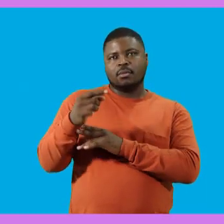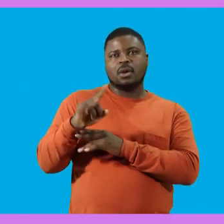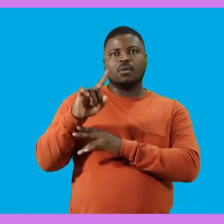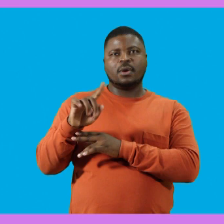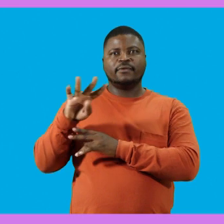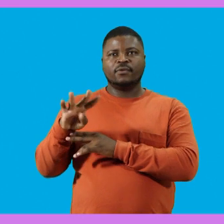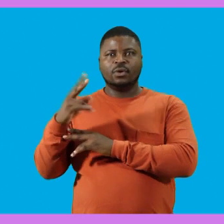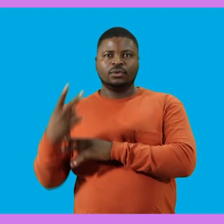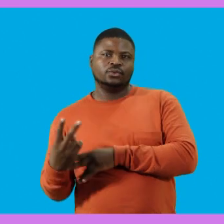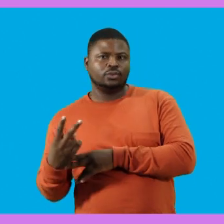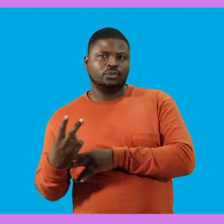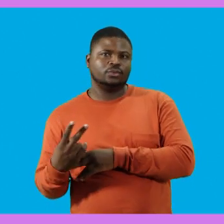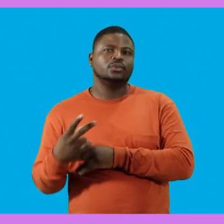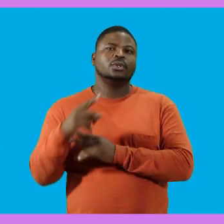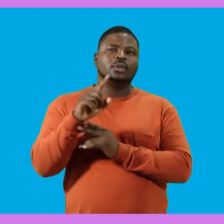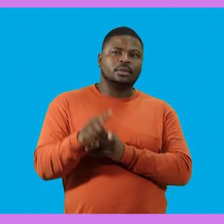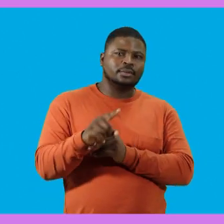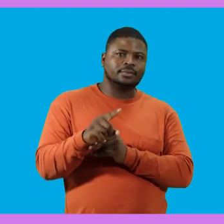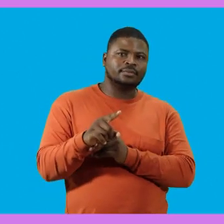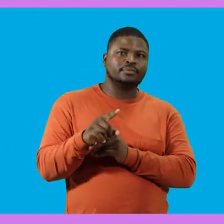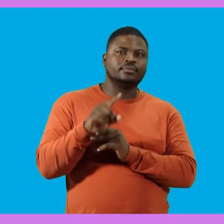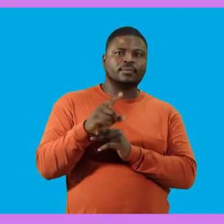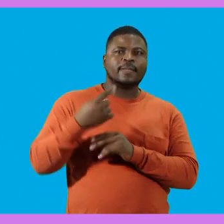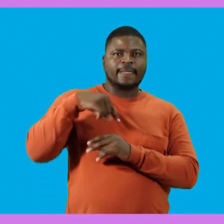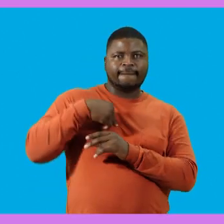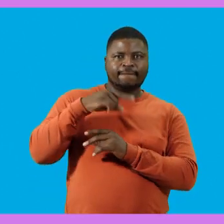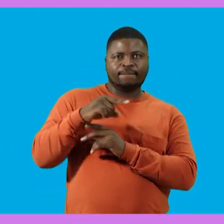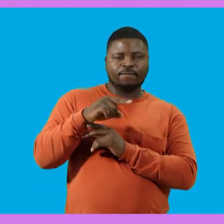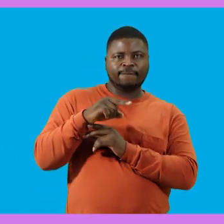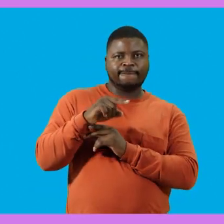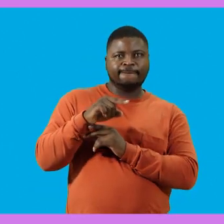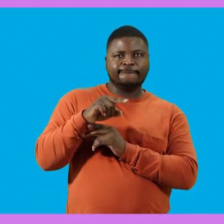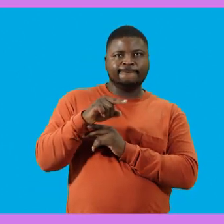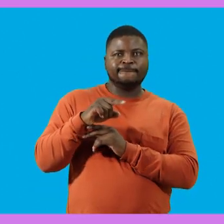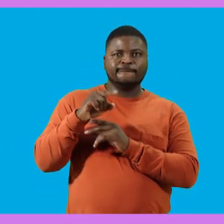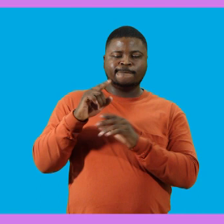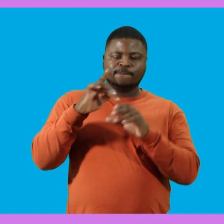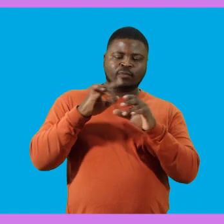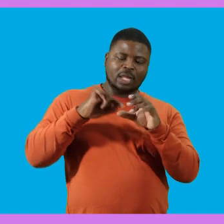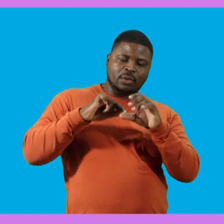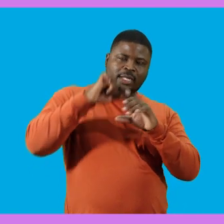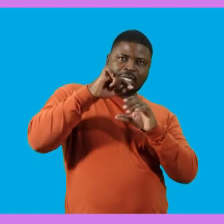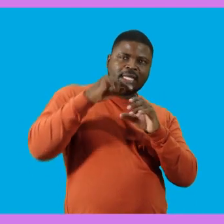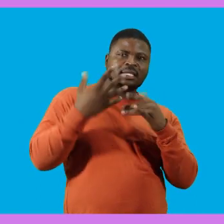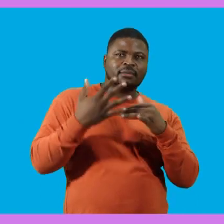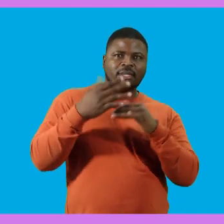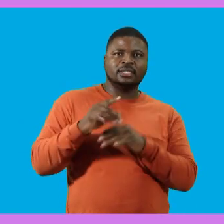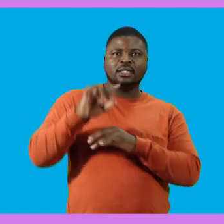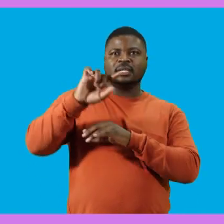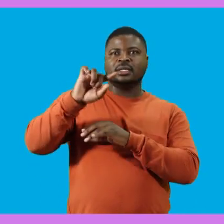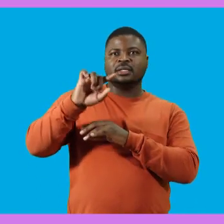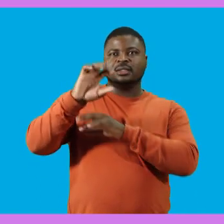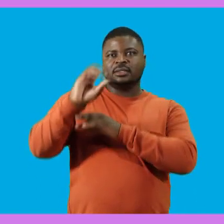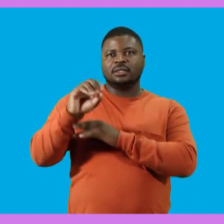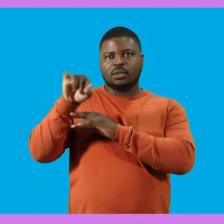3.142, and our radius is 0.6, and we're going to